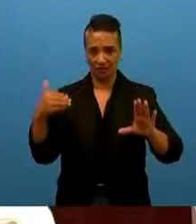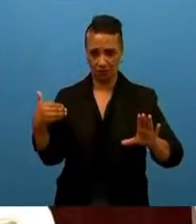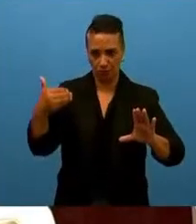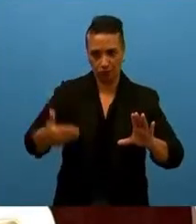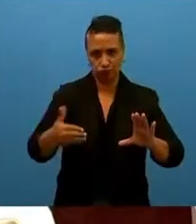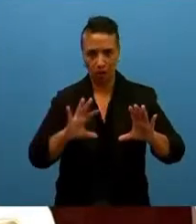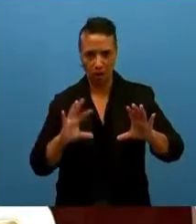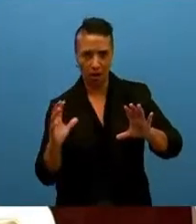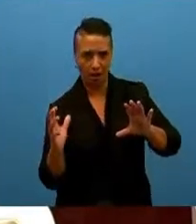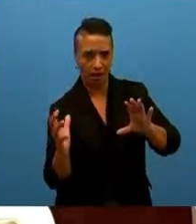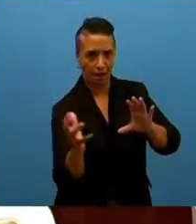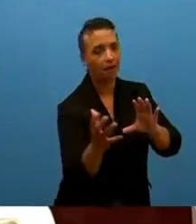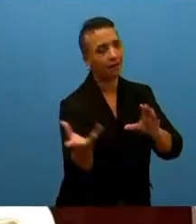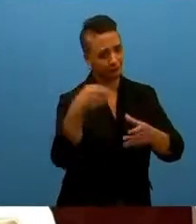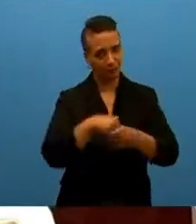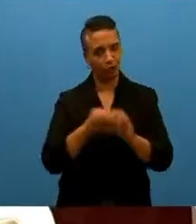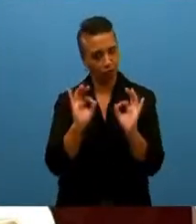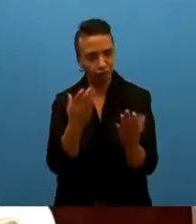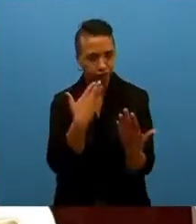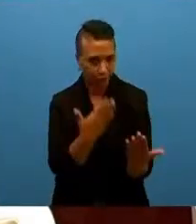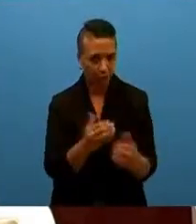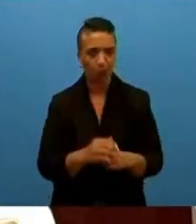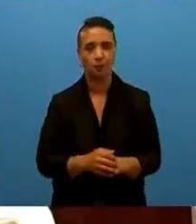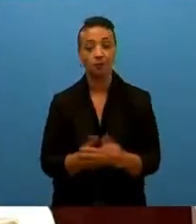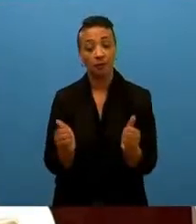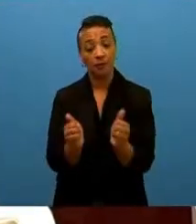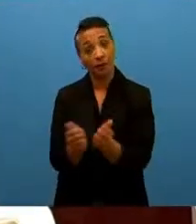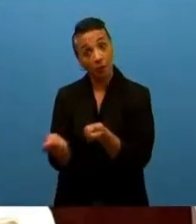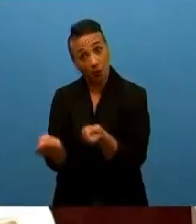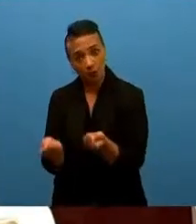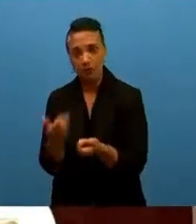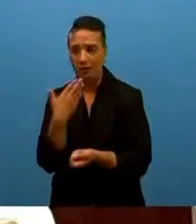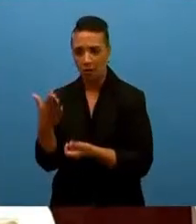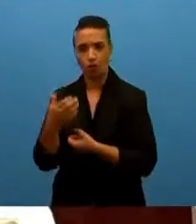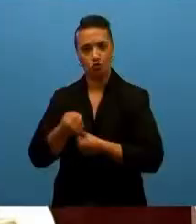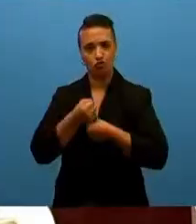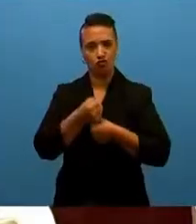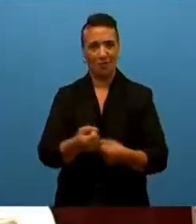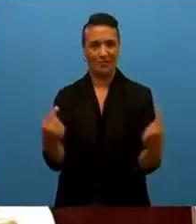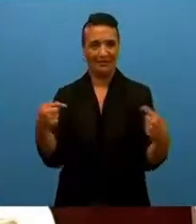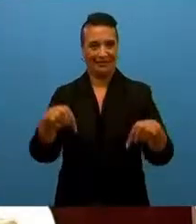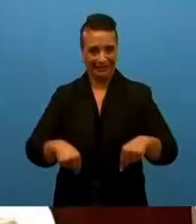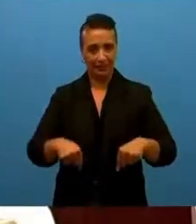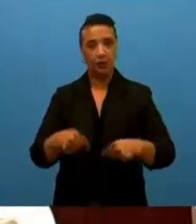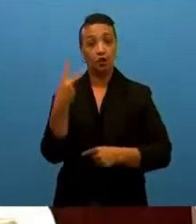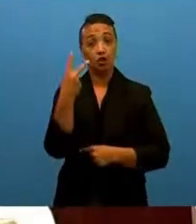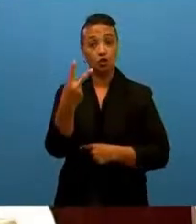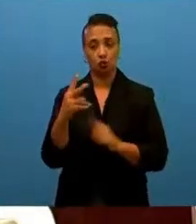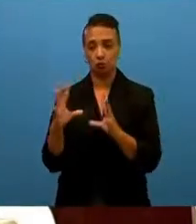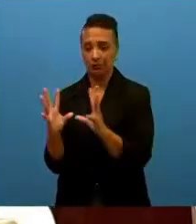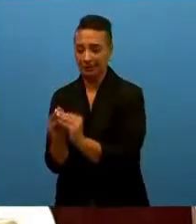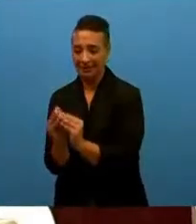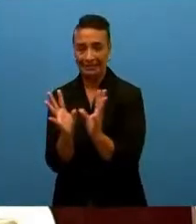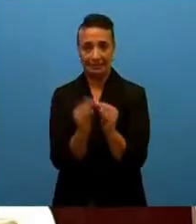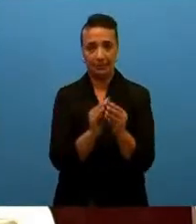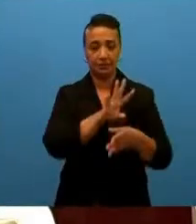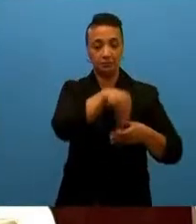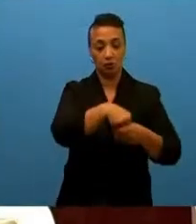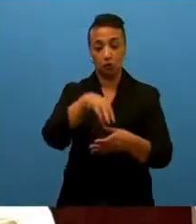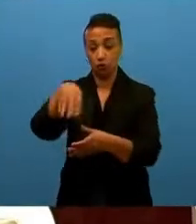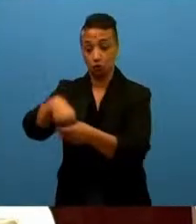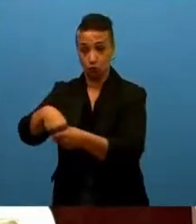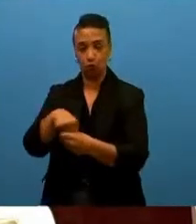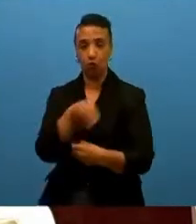regions. We thank the co-facilitator who represent us in the 2 intersessional meetings in